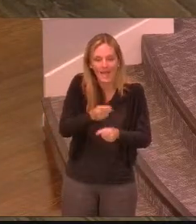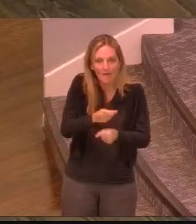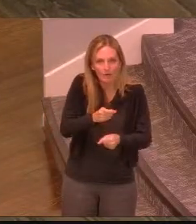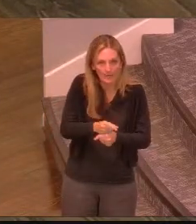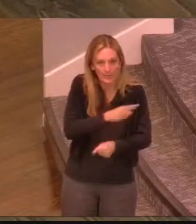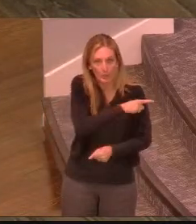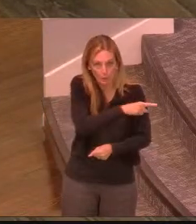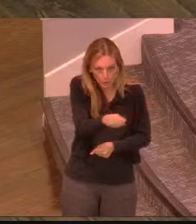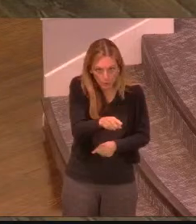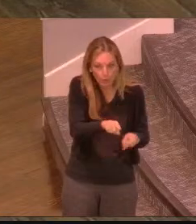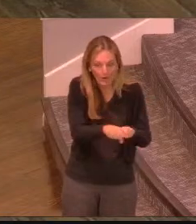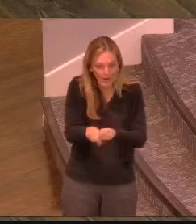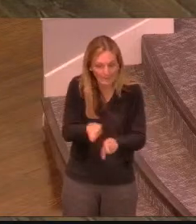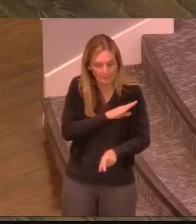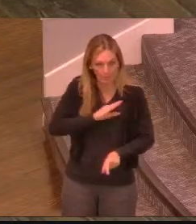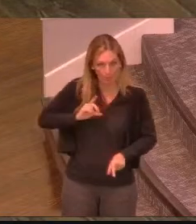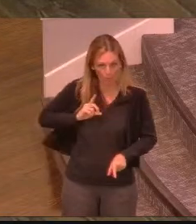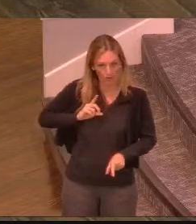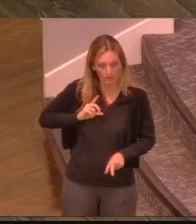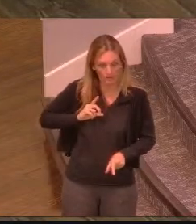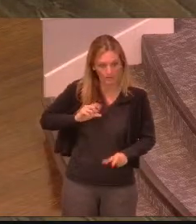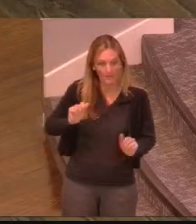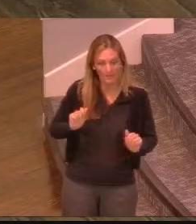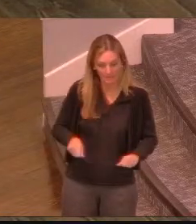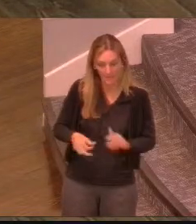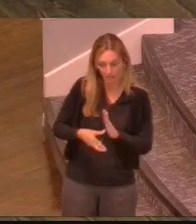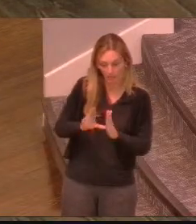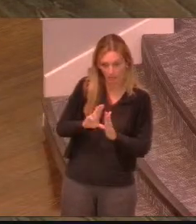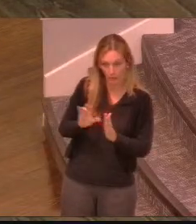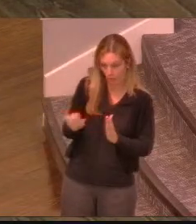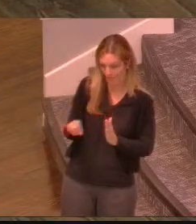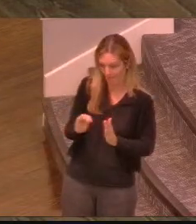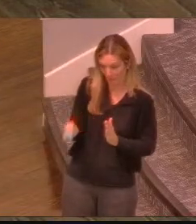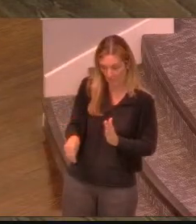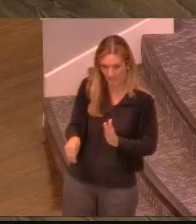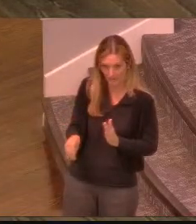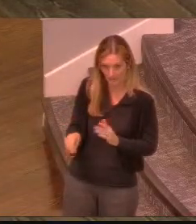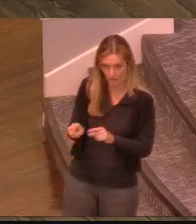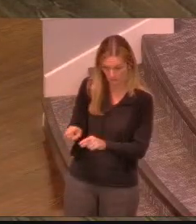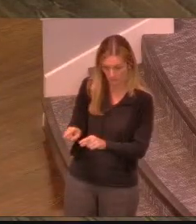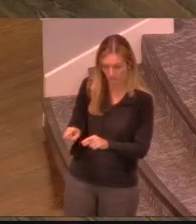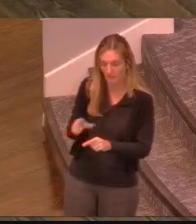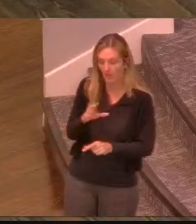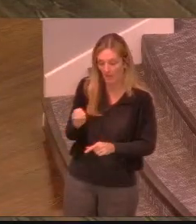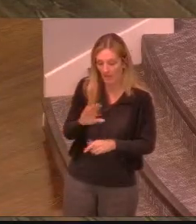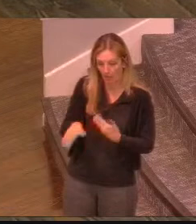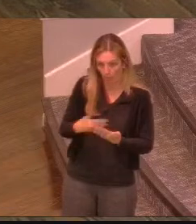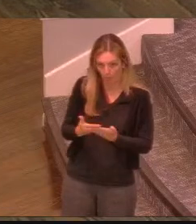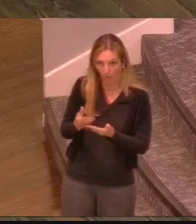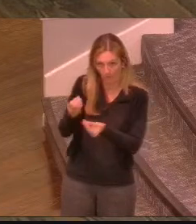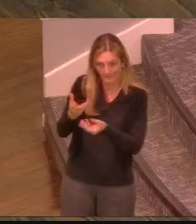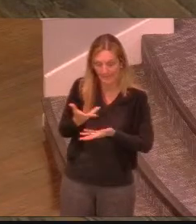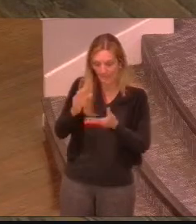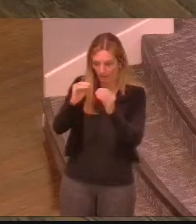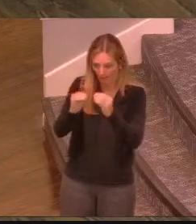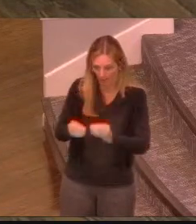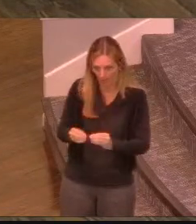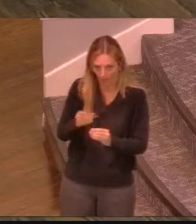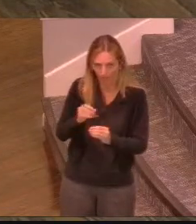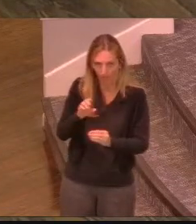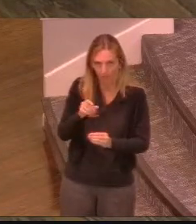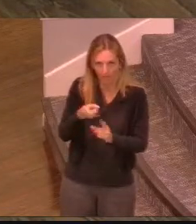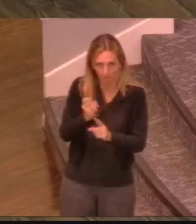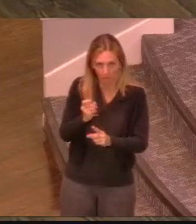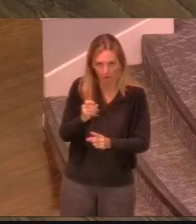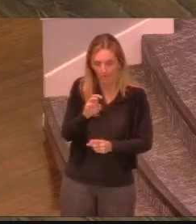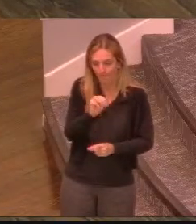the opportunity to review the data that's provided by Mr. Schoeneman when he presents the budget, and